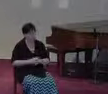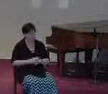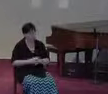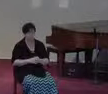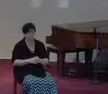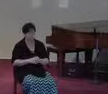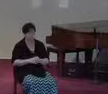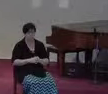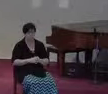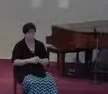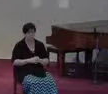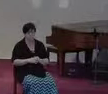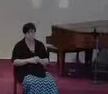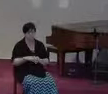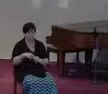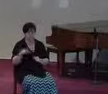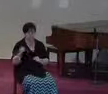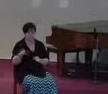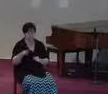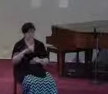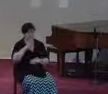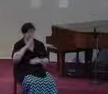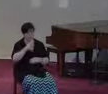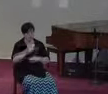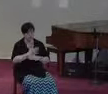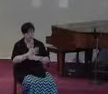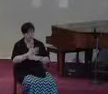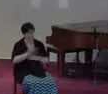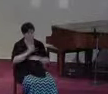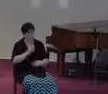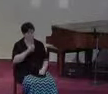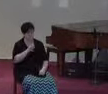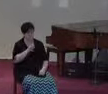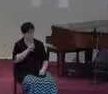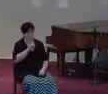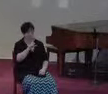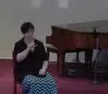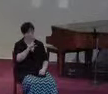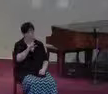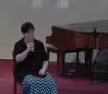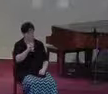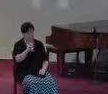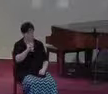Salome, wife of Zebedee, may have been the mother, or the sister of Jesus' mother Mary.